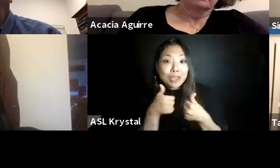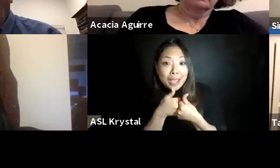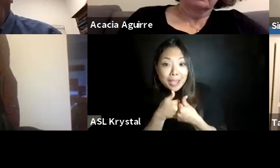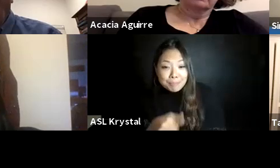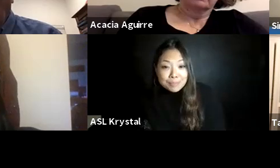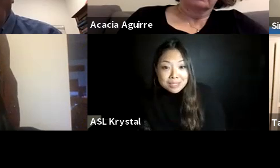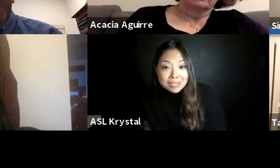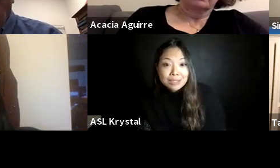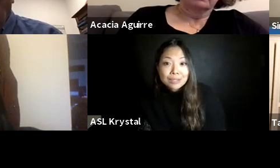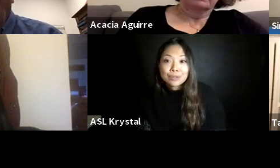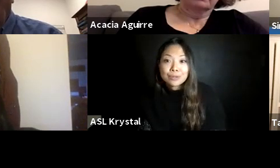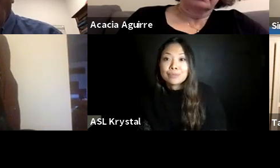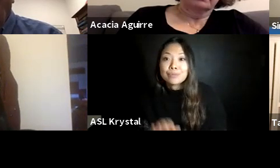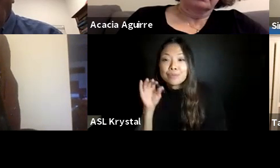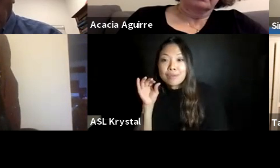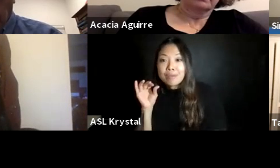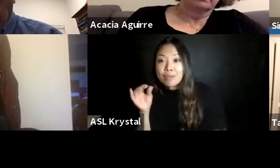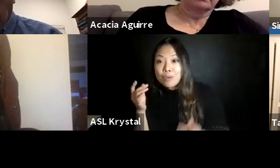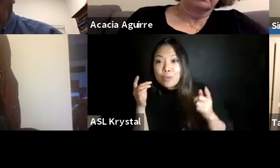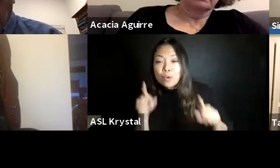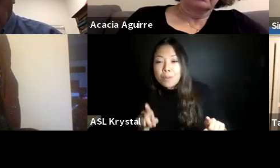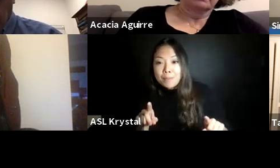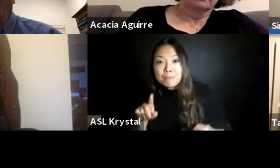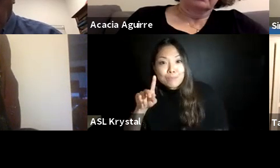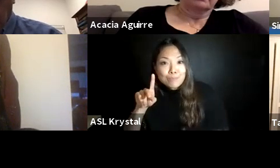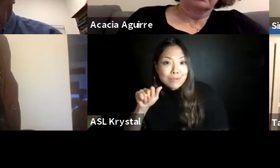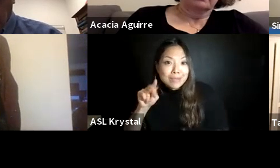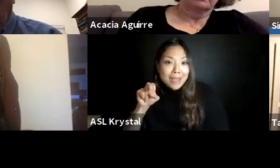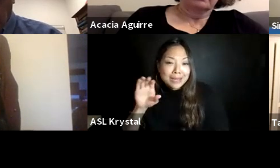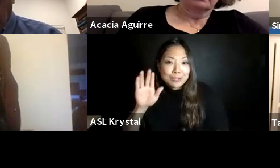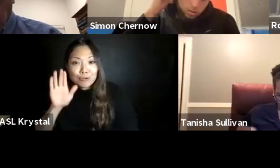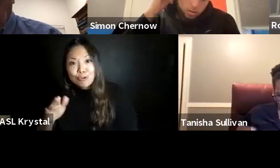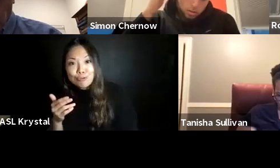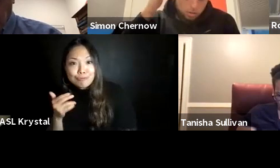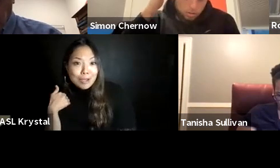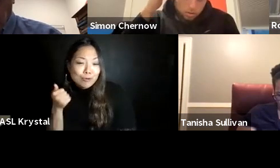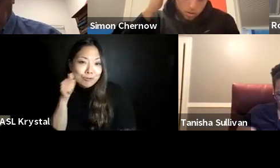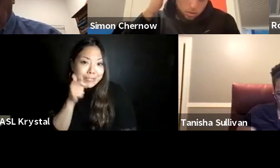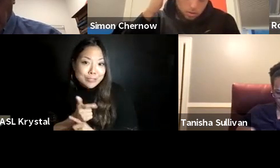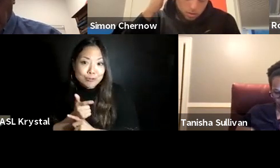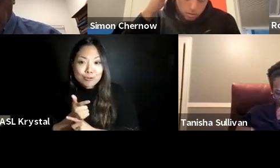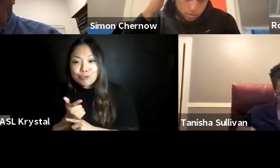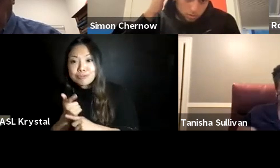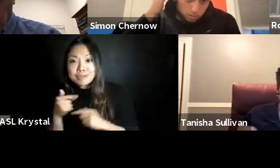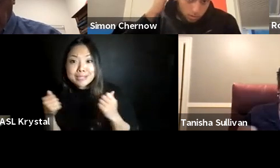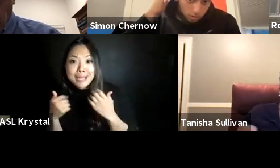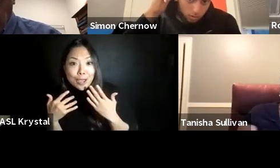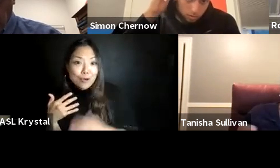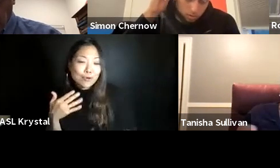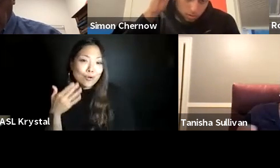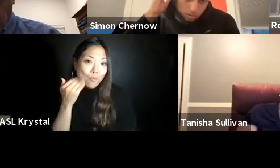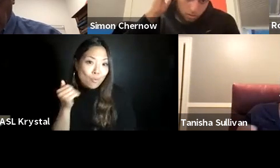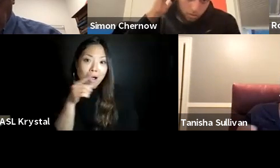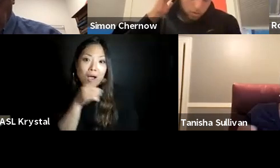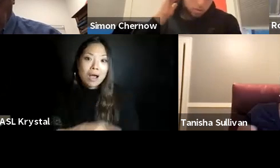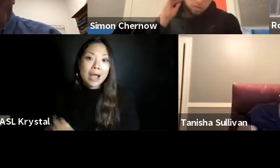opening, in District 12, Katniss, the poor little sister Prime, is so scared because she was chosen by a lottery system to